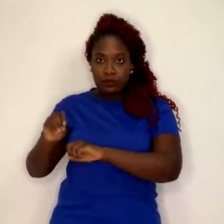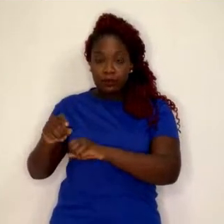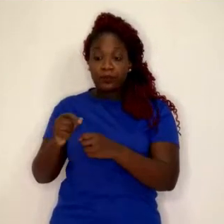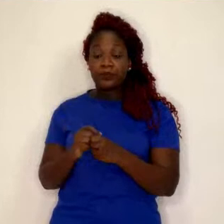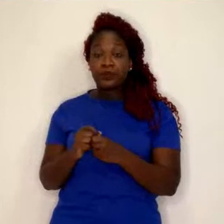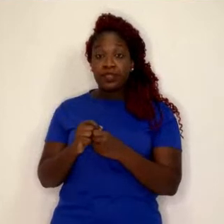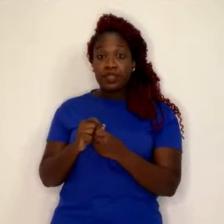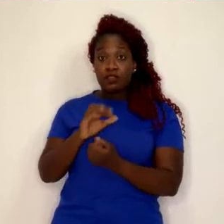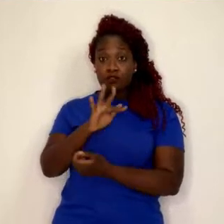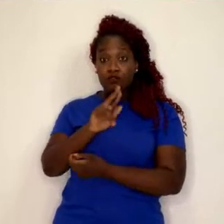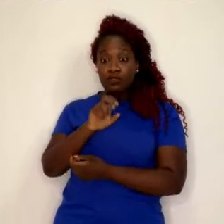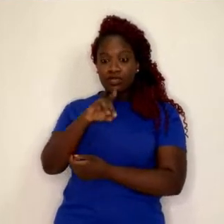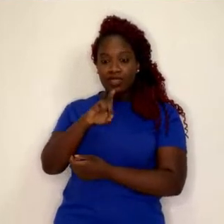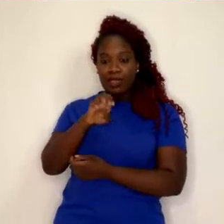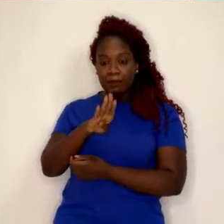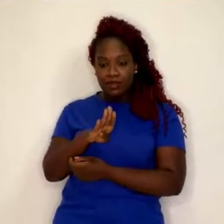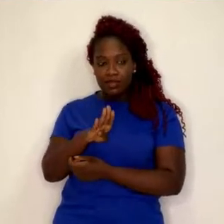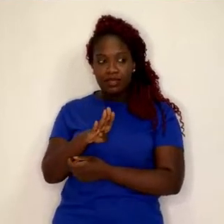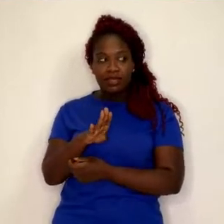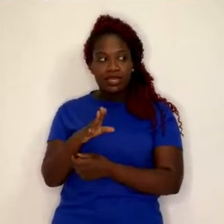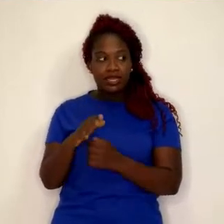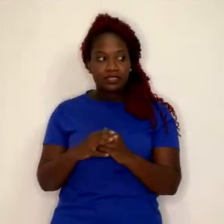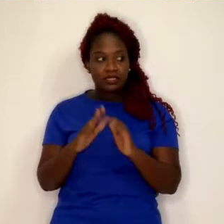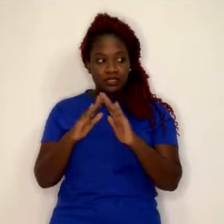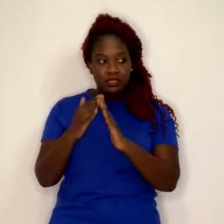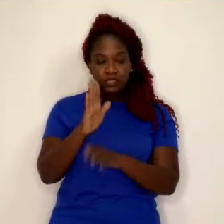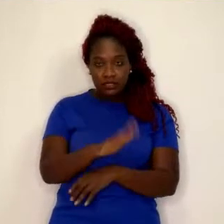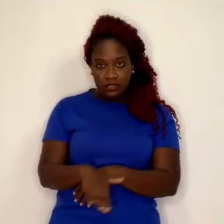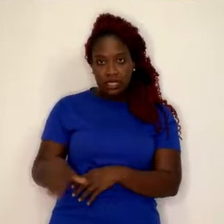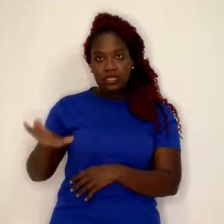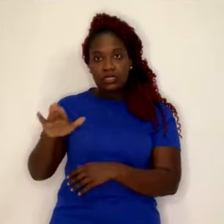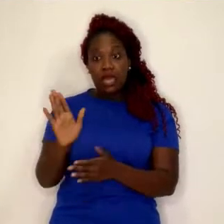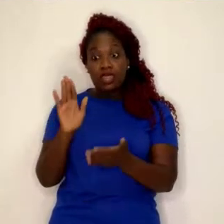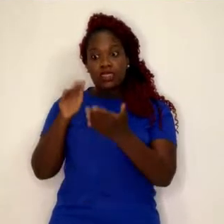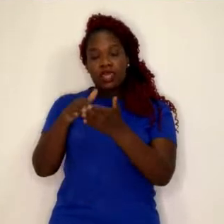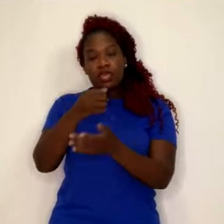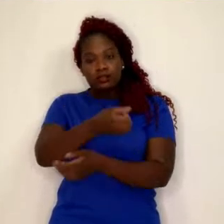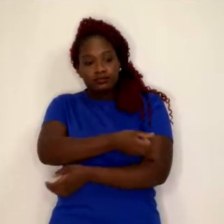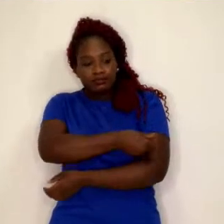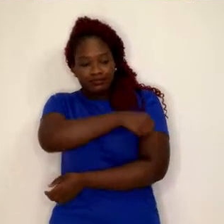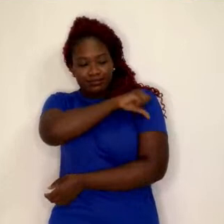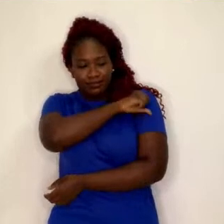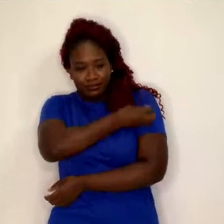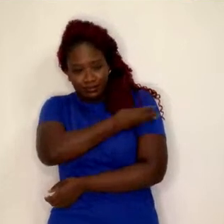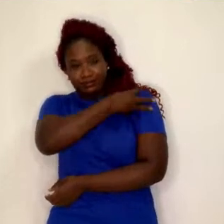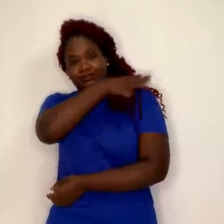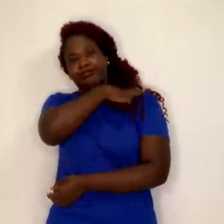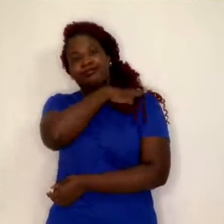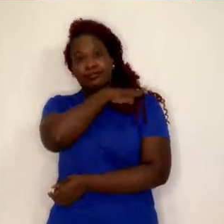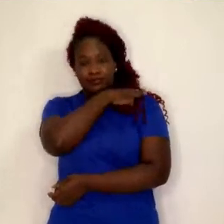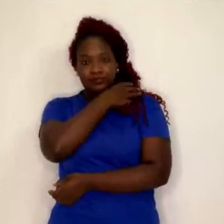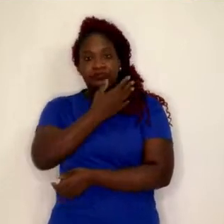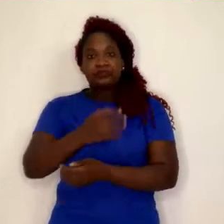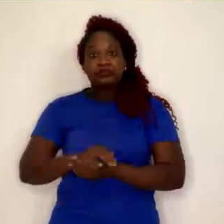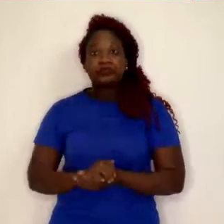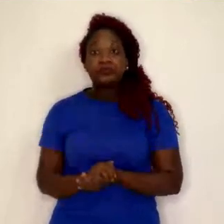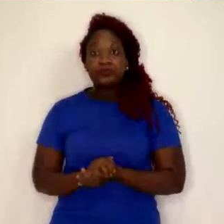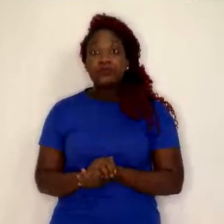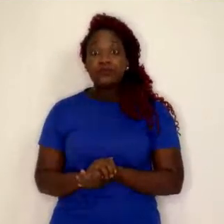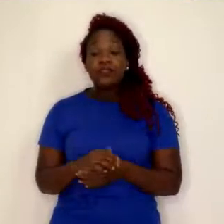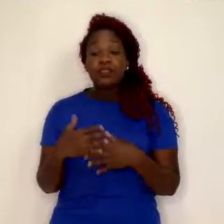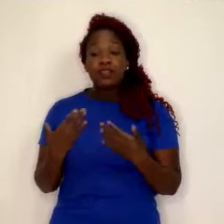ensure basic education. It provides them support from kindergarten until basic education in high